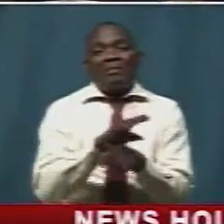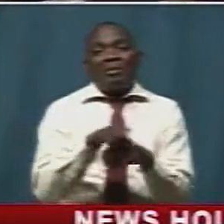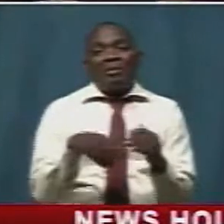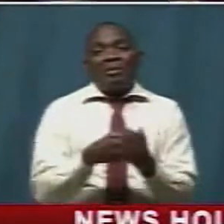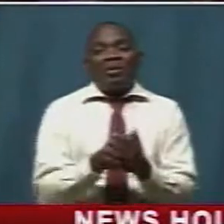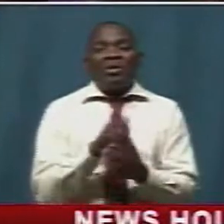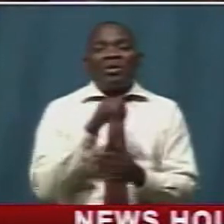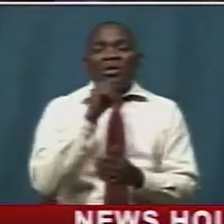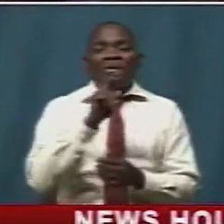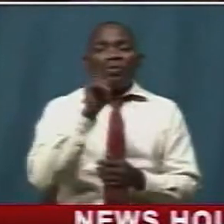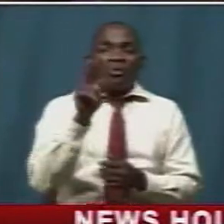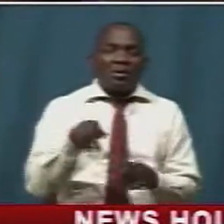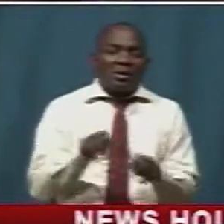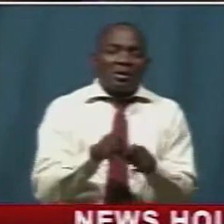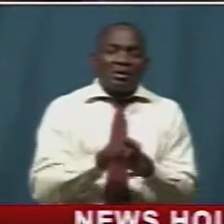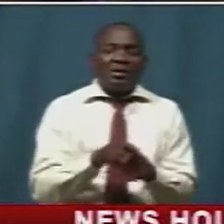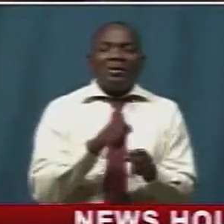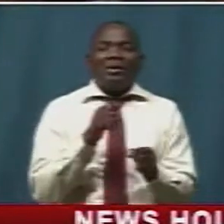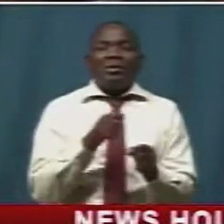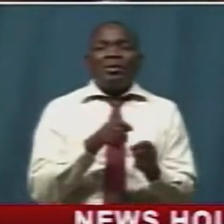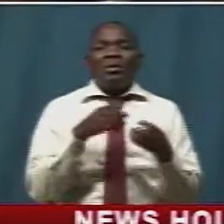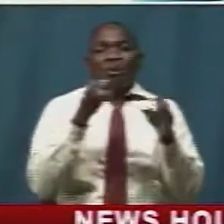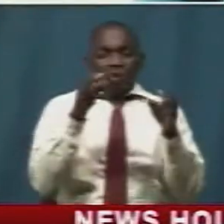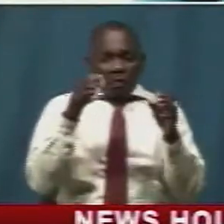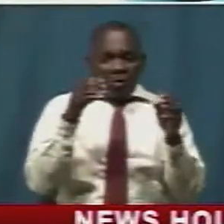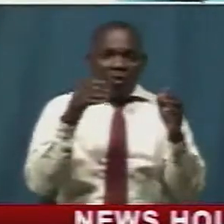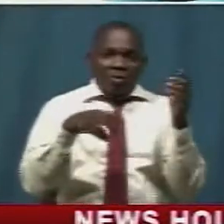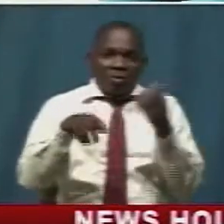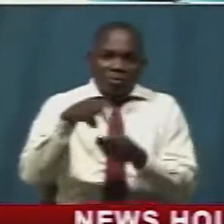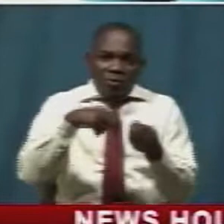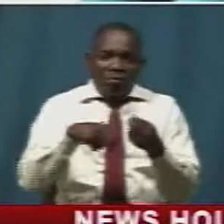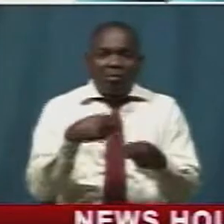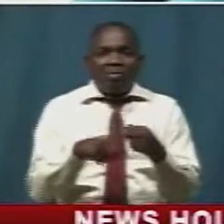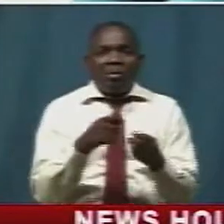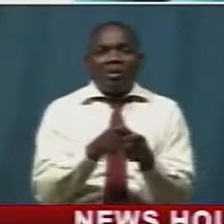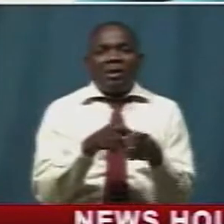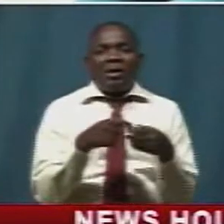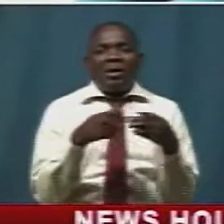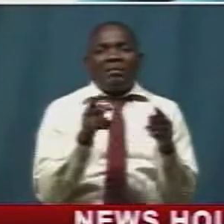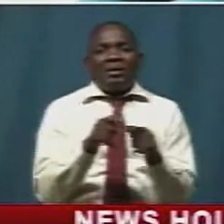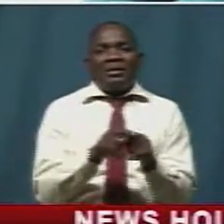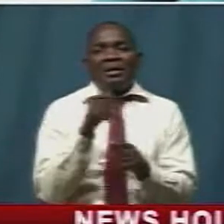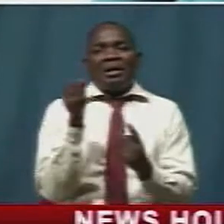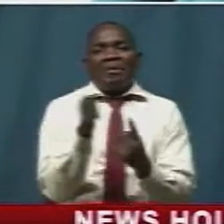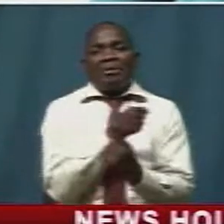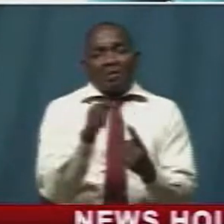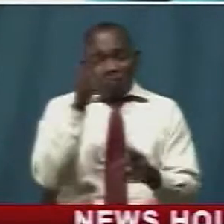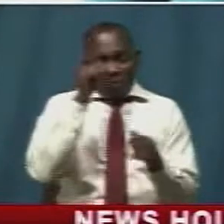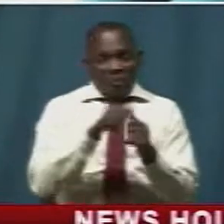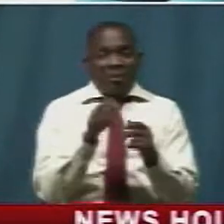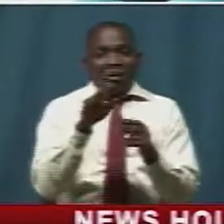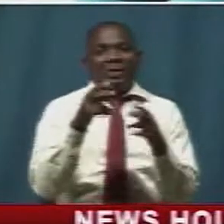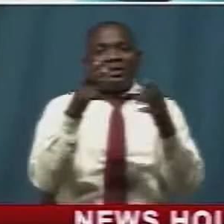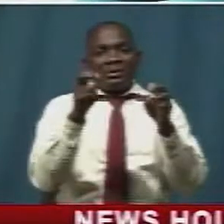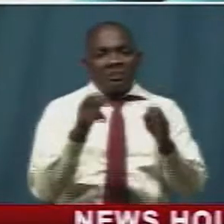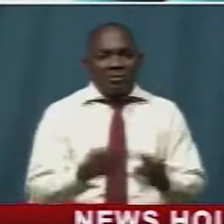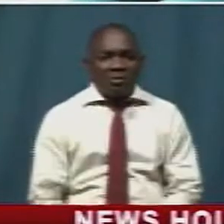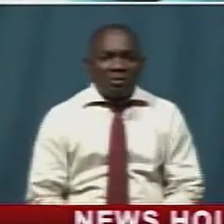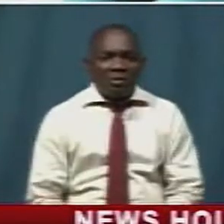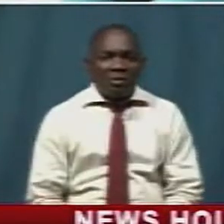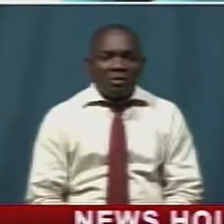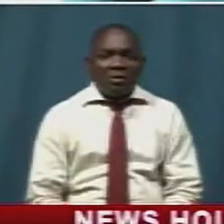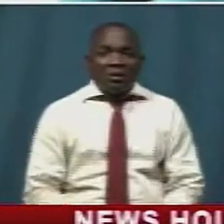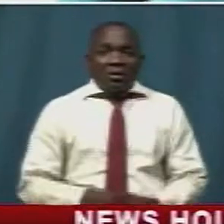not to be used to foment trouble or allow anybody to run them down due to the situation they find